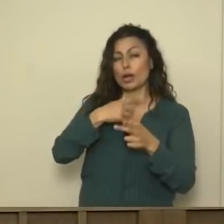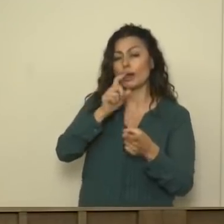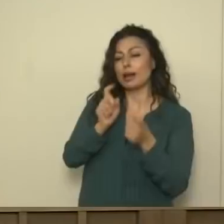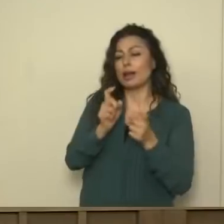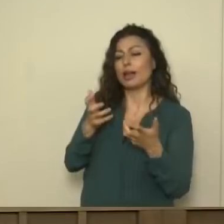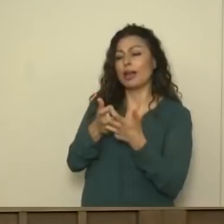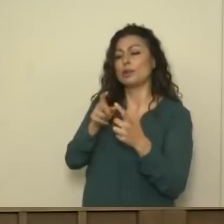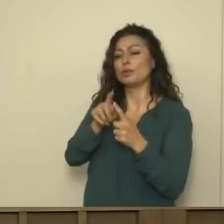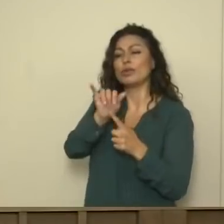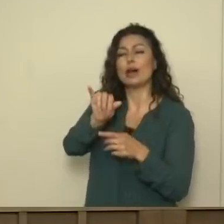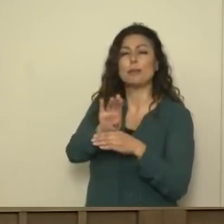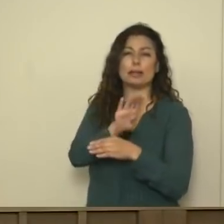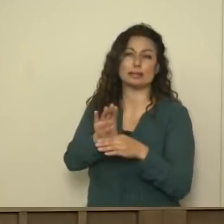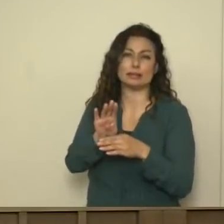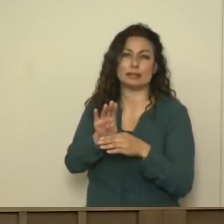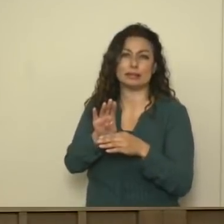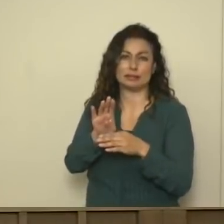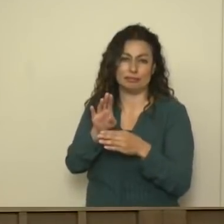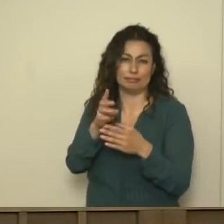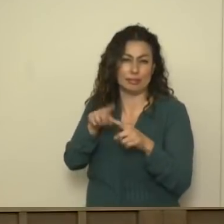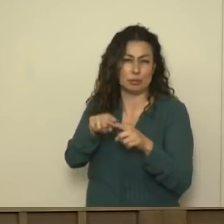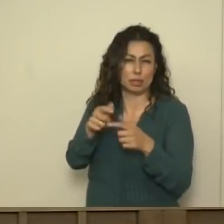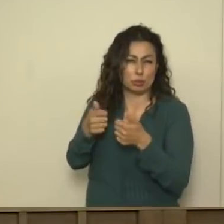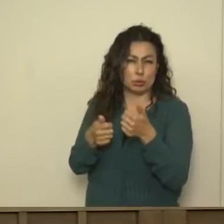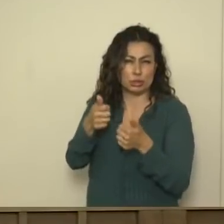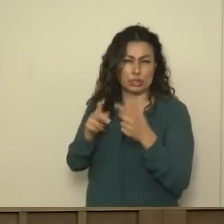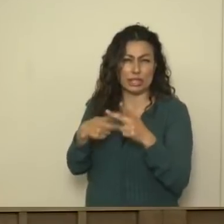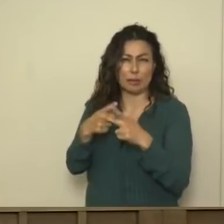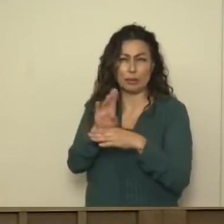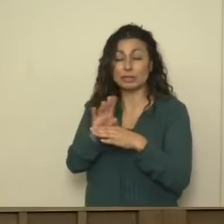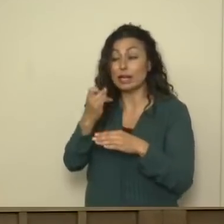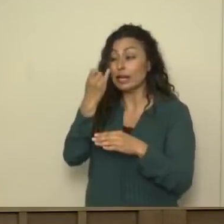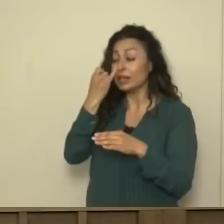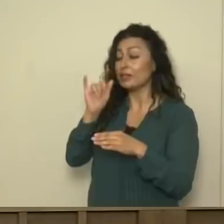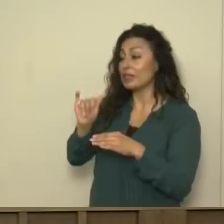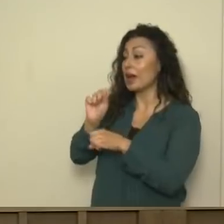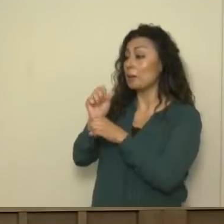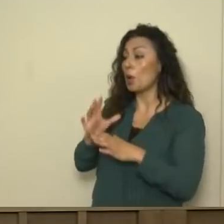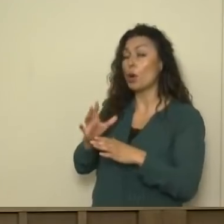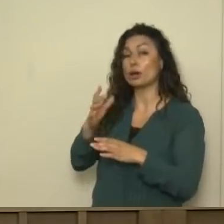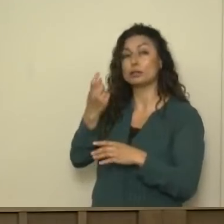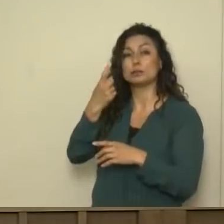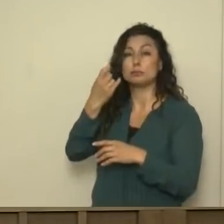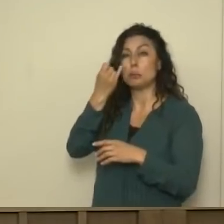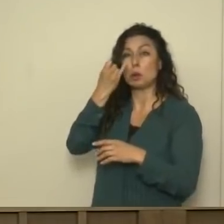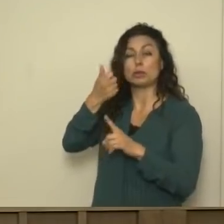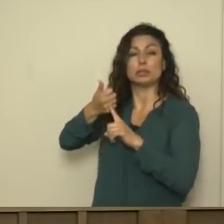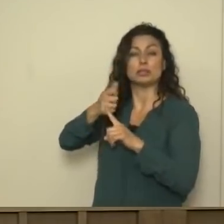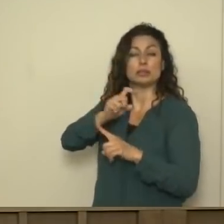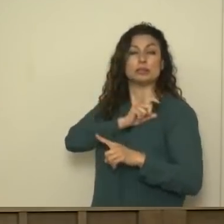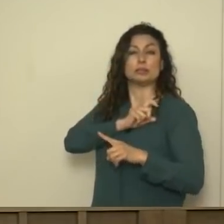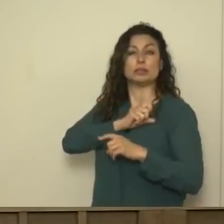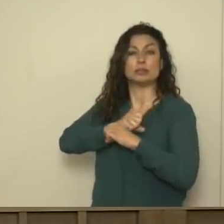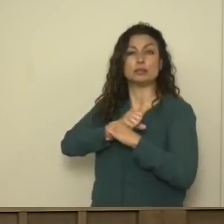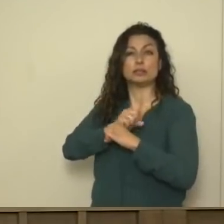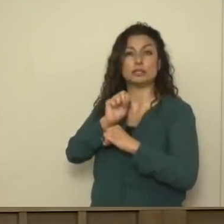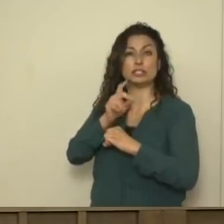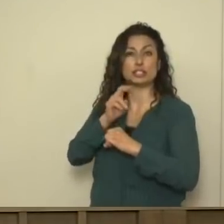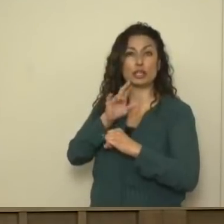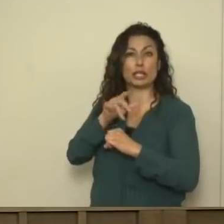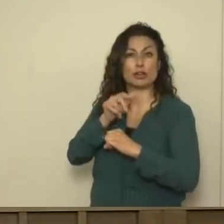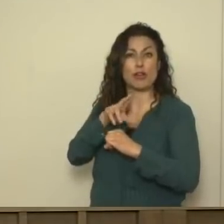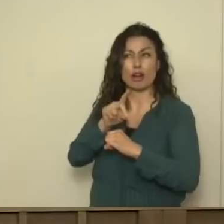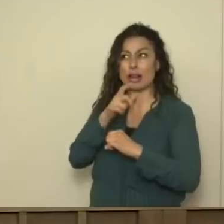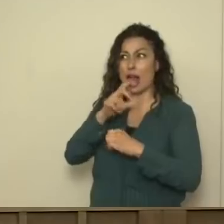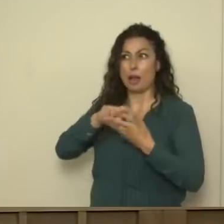the business in which we're working in. So if a positive employee is a security guard, then that may not mean a full closure